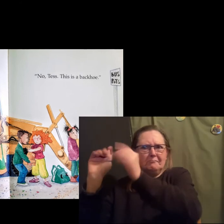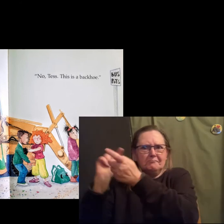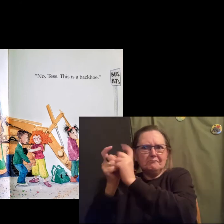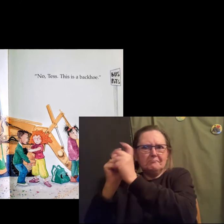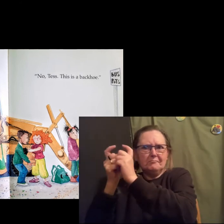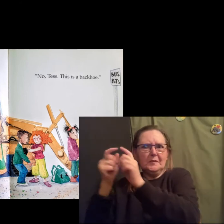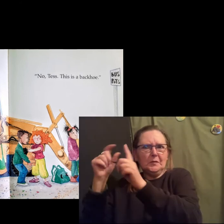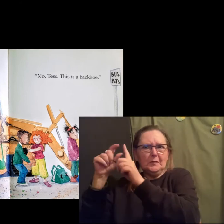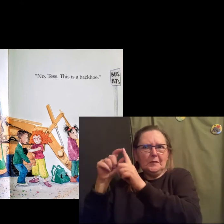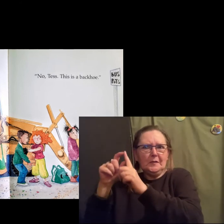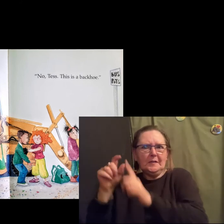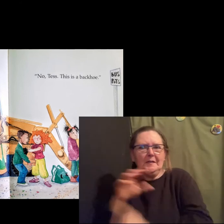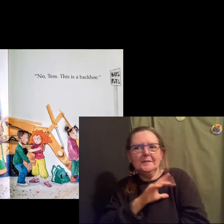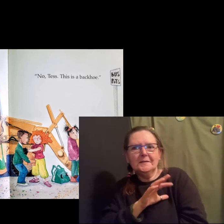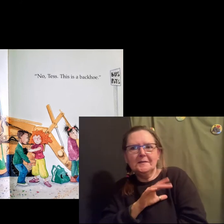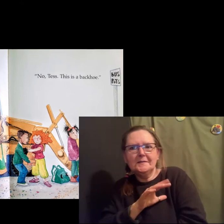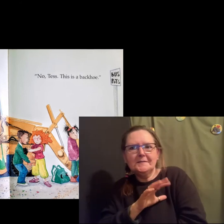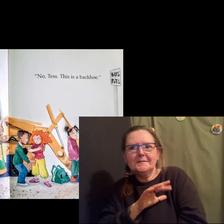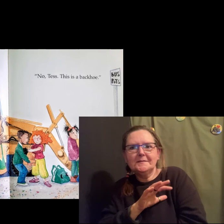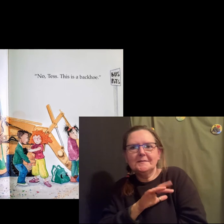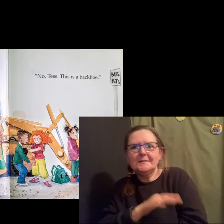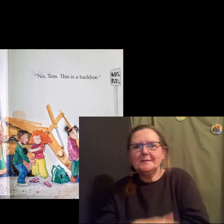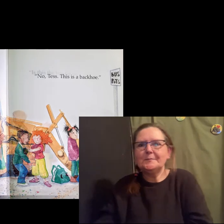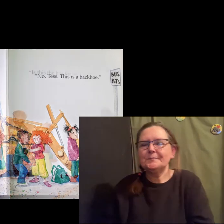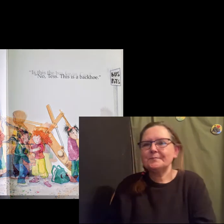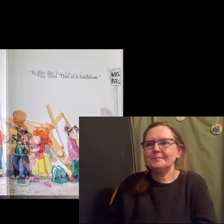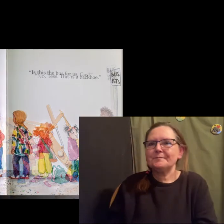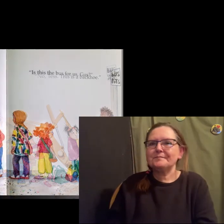just those letters? Let's see.